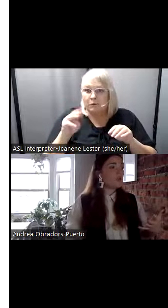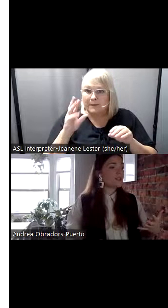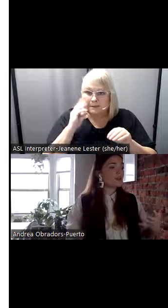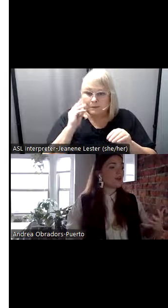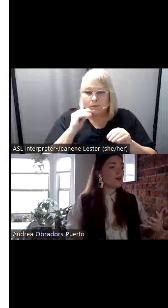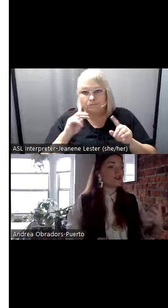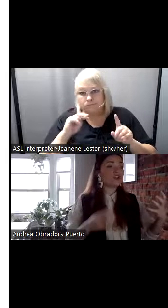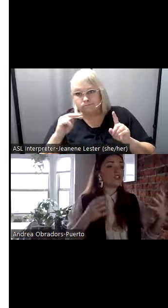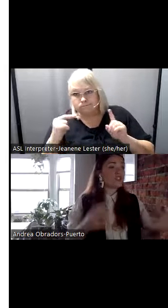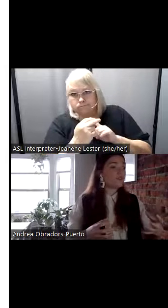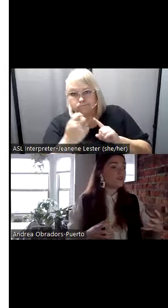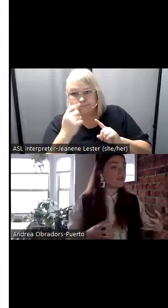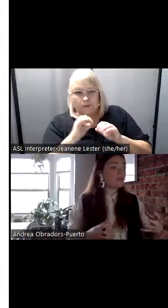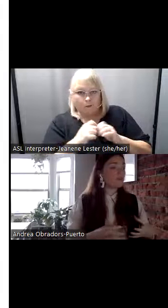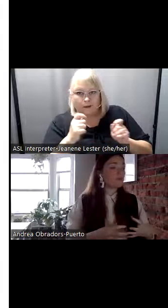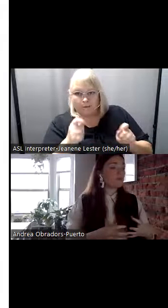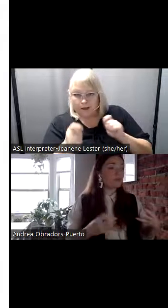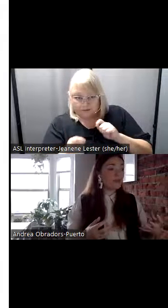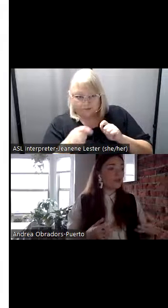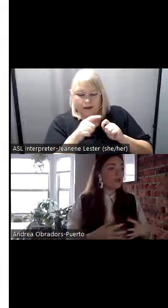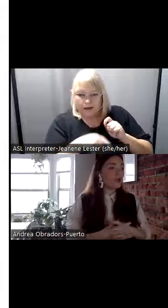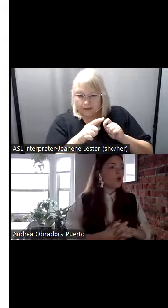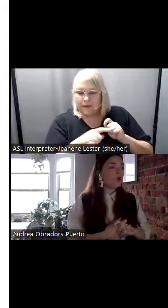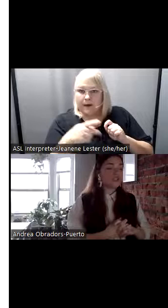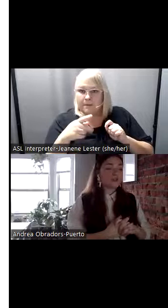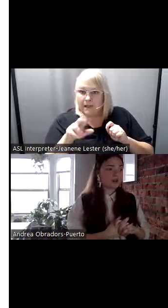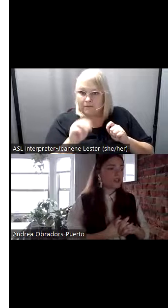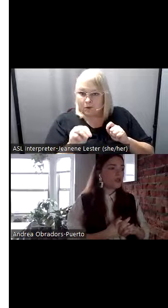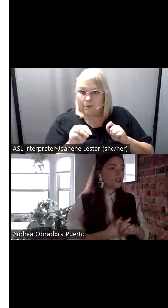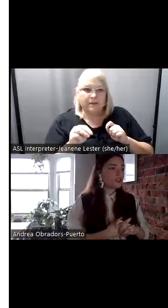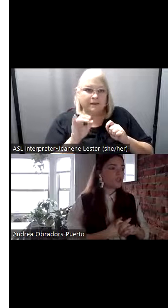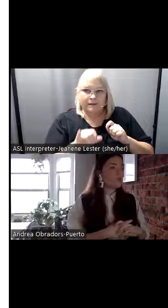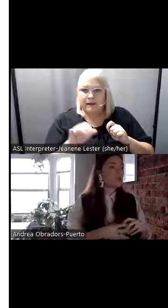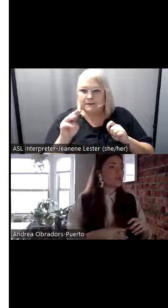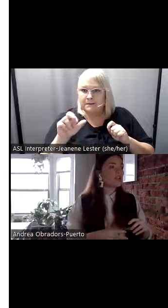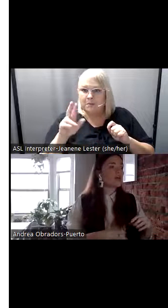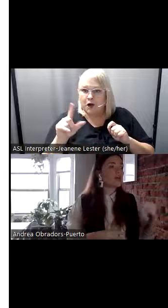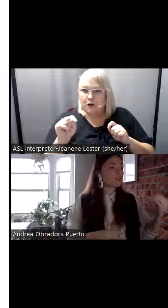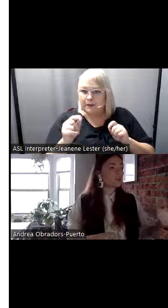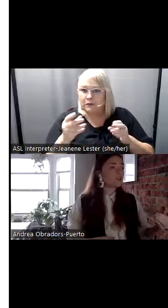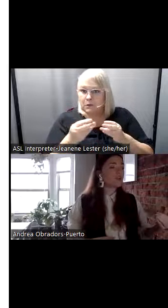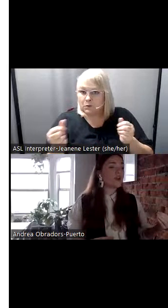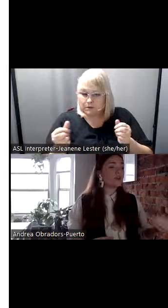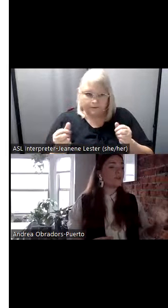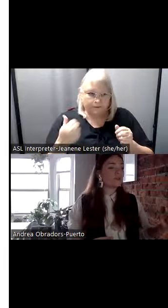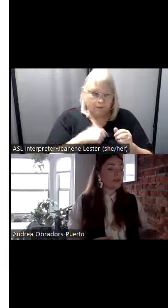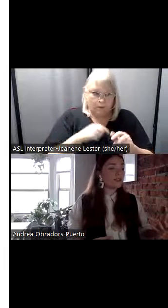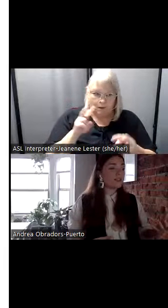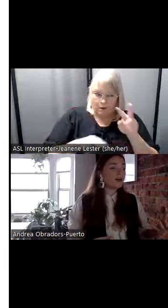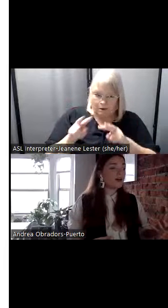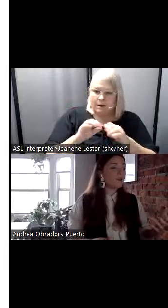possible ways to modify the current safety event submission platform, which is a market solution. We explore also ways